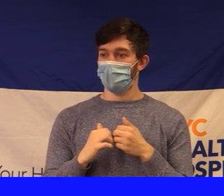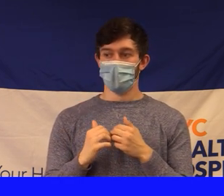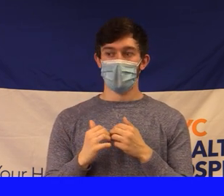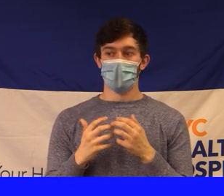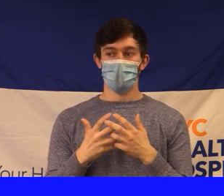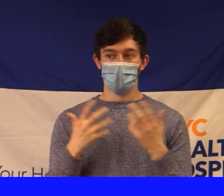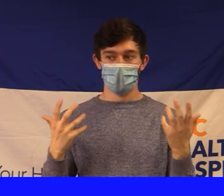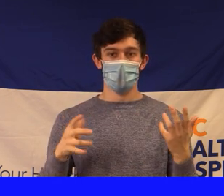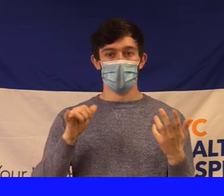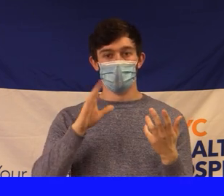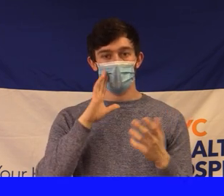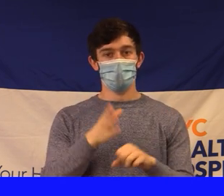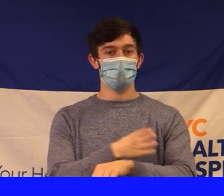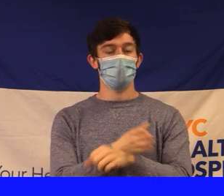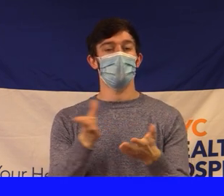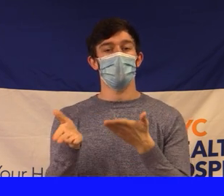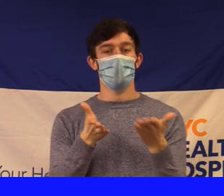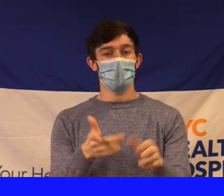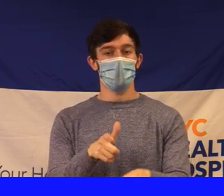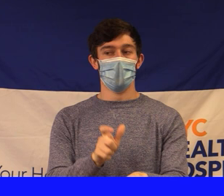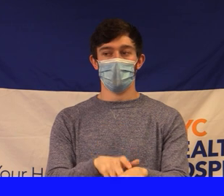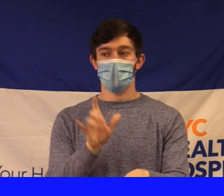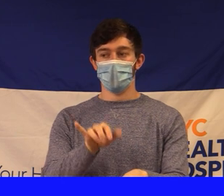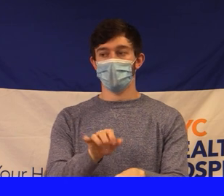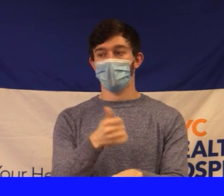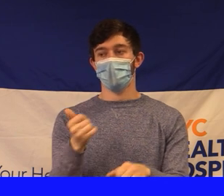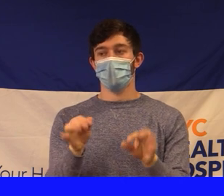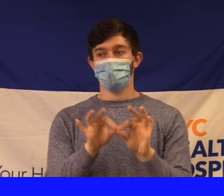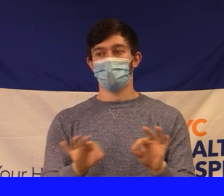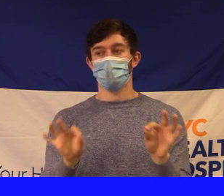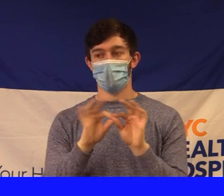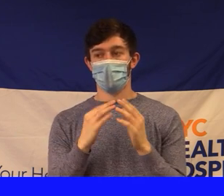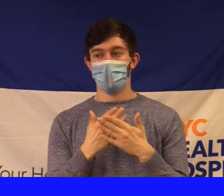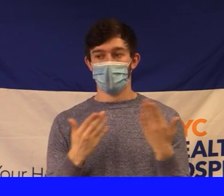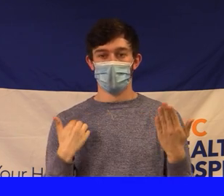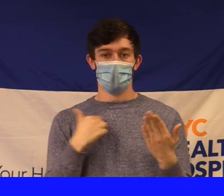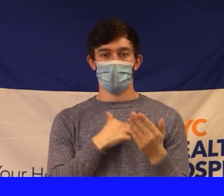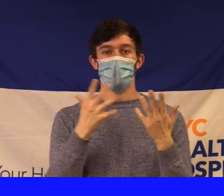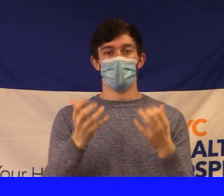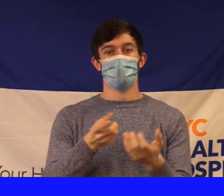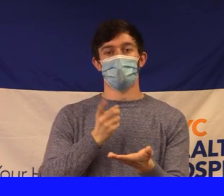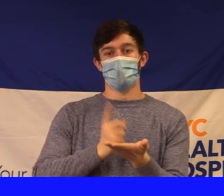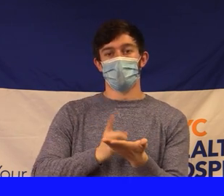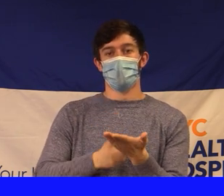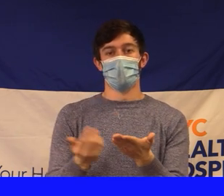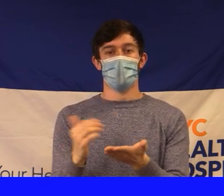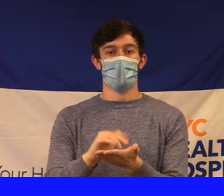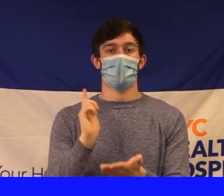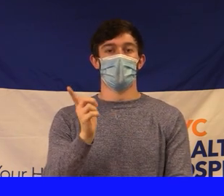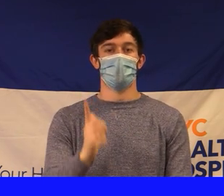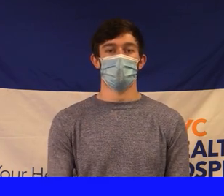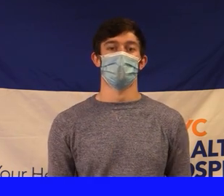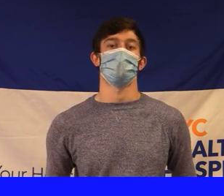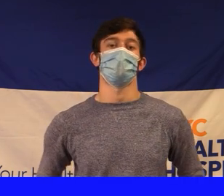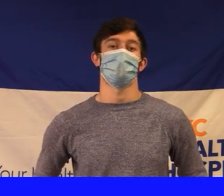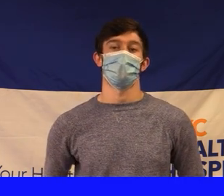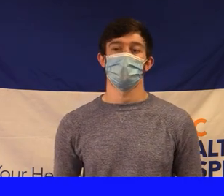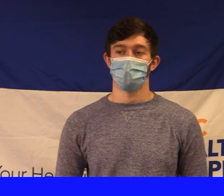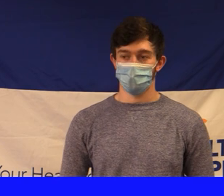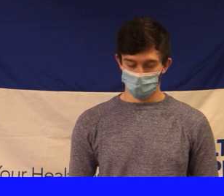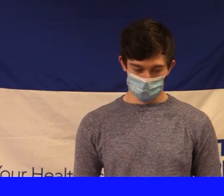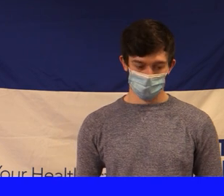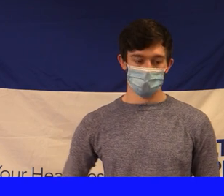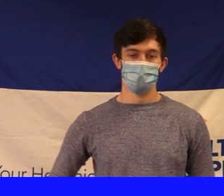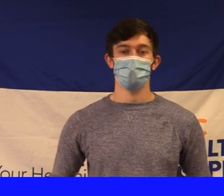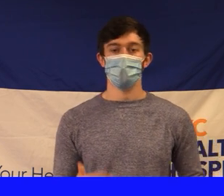how much it improves service times, I think will be another important thing that I'd love to bring back to the board and share at a later date. Okay. Thank you very much,